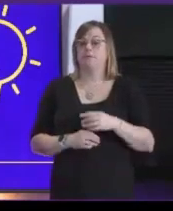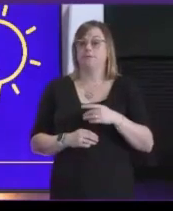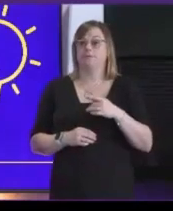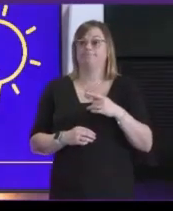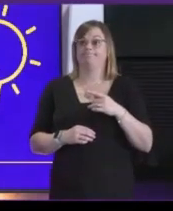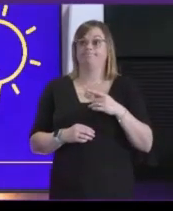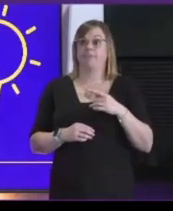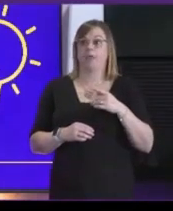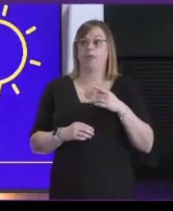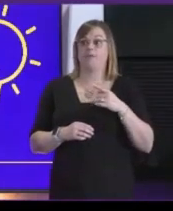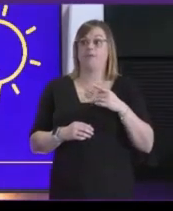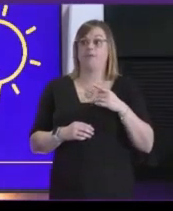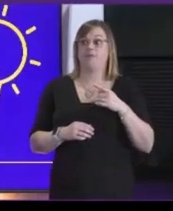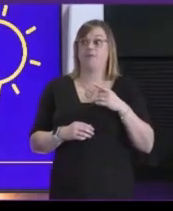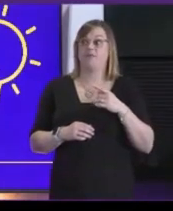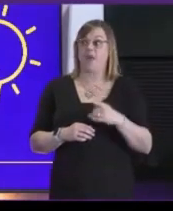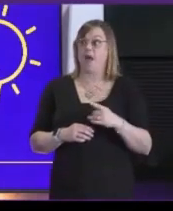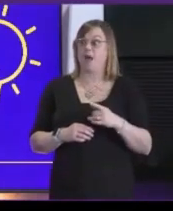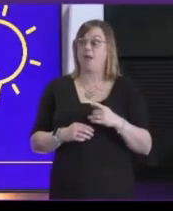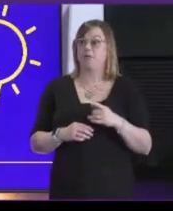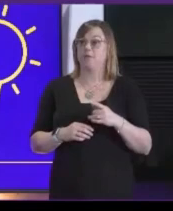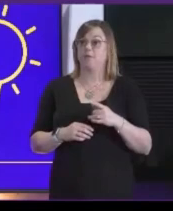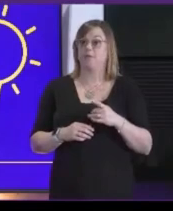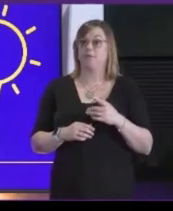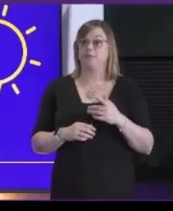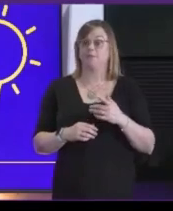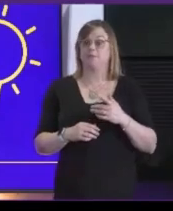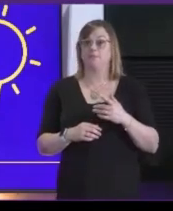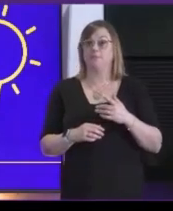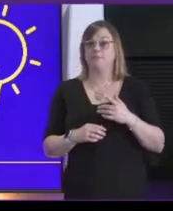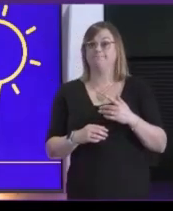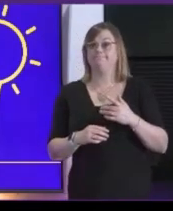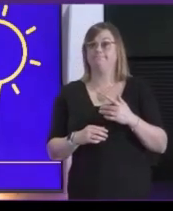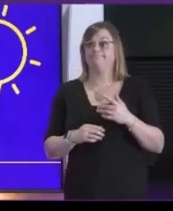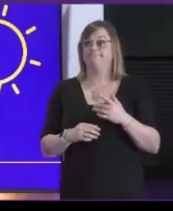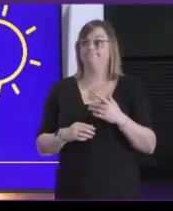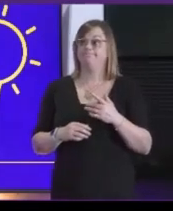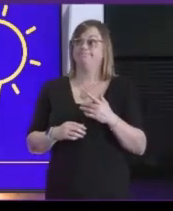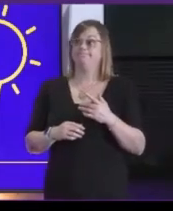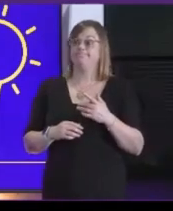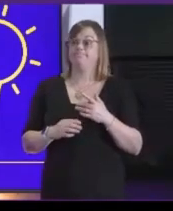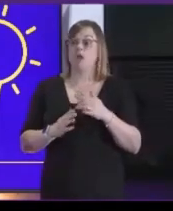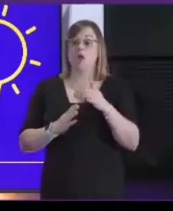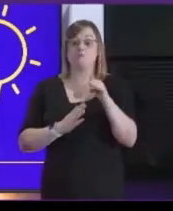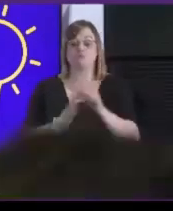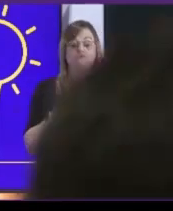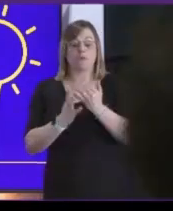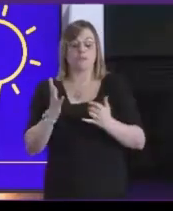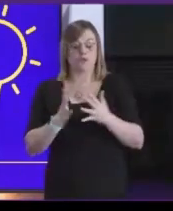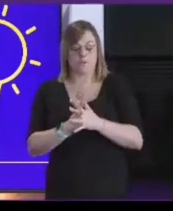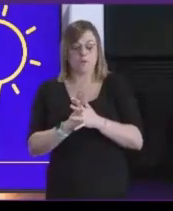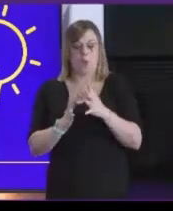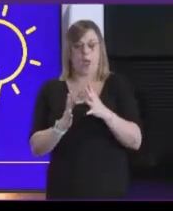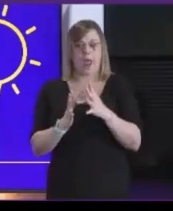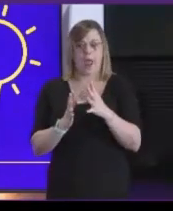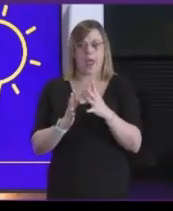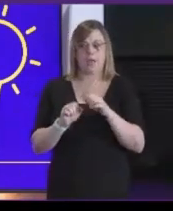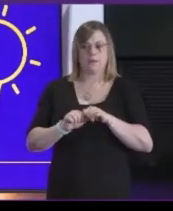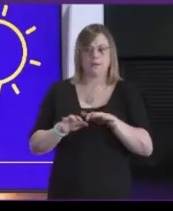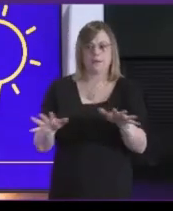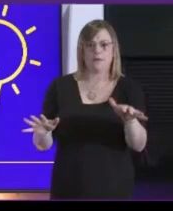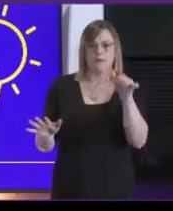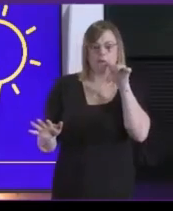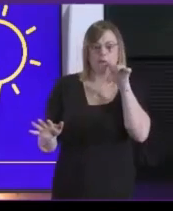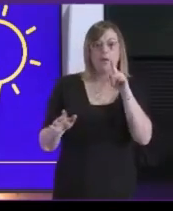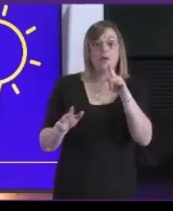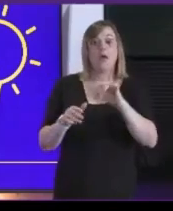industry of making educational program and software really aware. We've had a lot of meetings with that